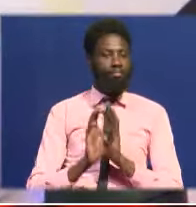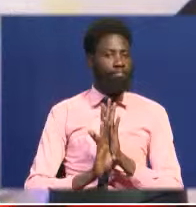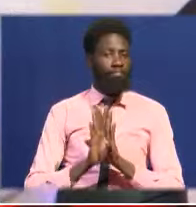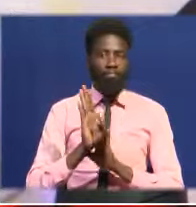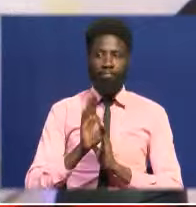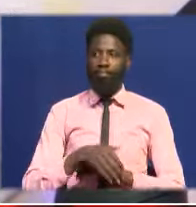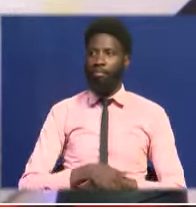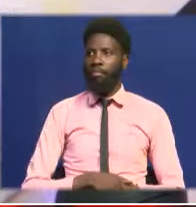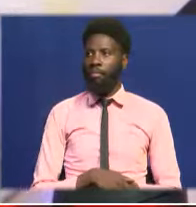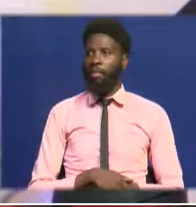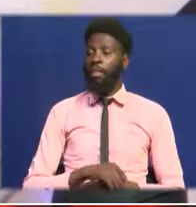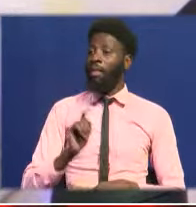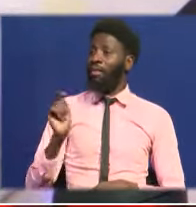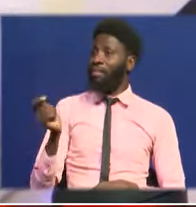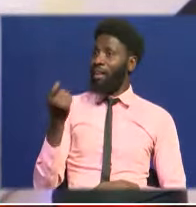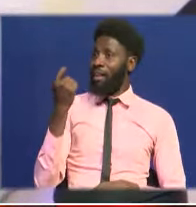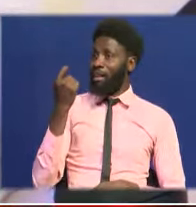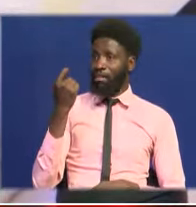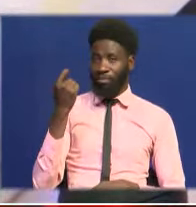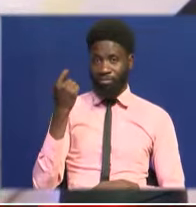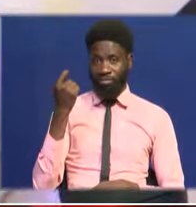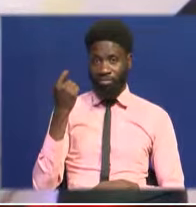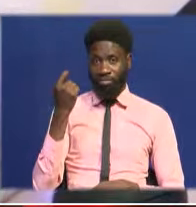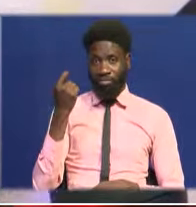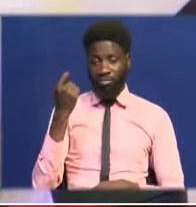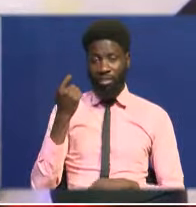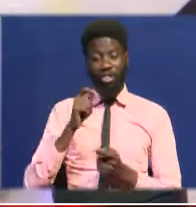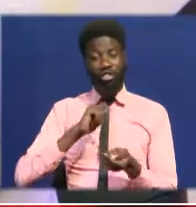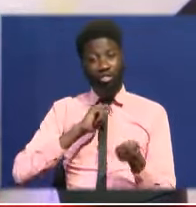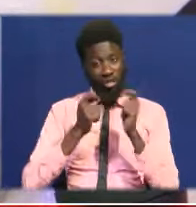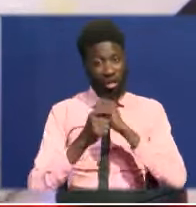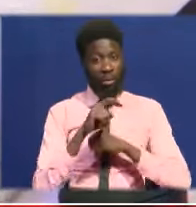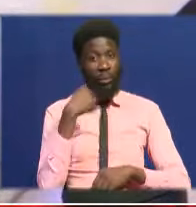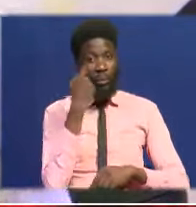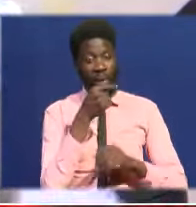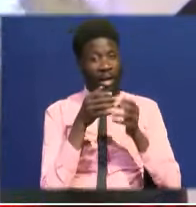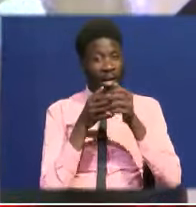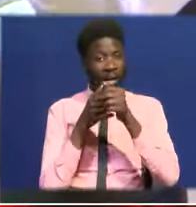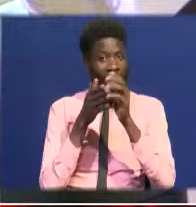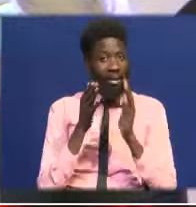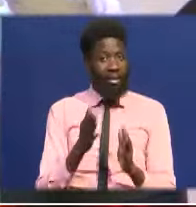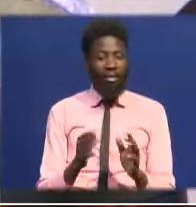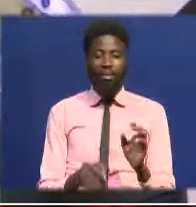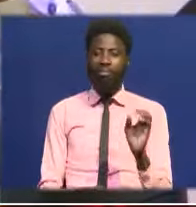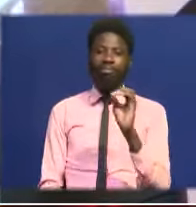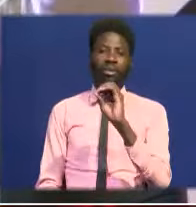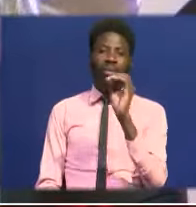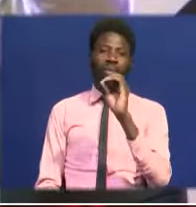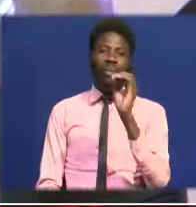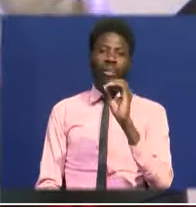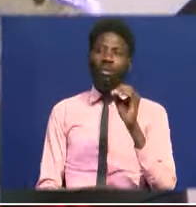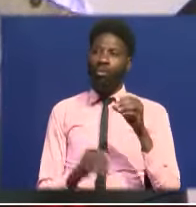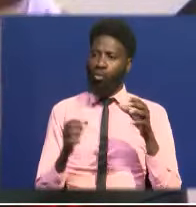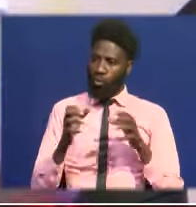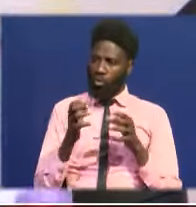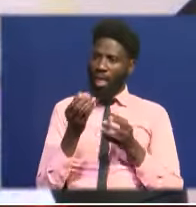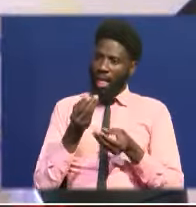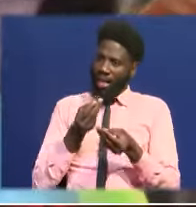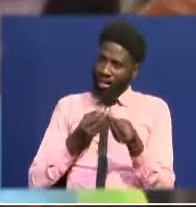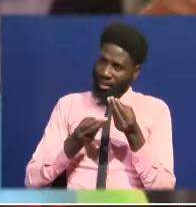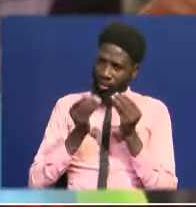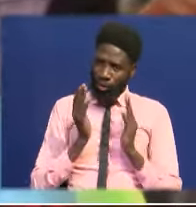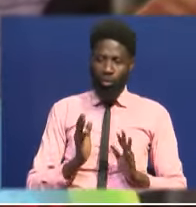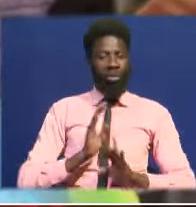Kenya is not going to be chased by leaders. Kenya is going to be chased by entrepreneurs, economically